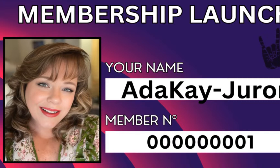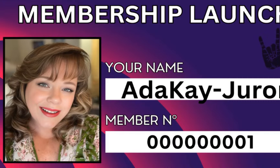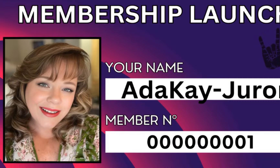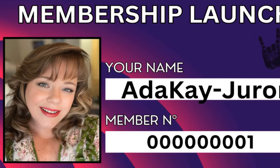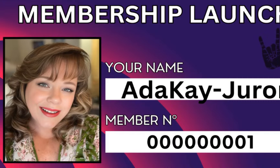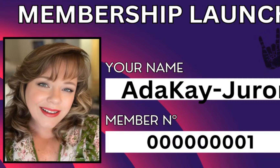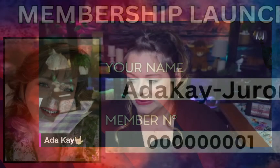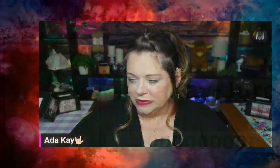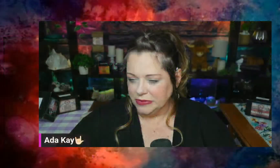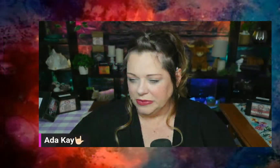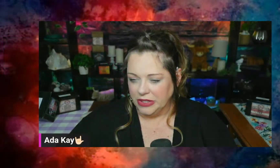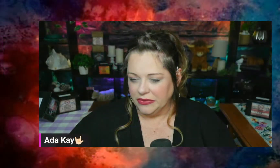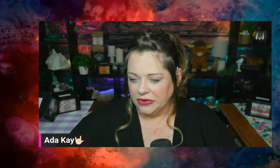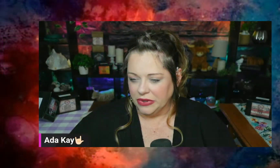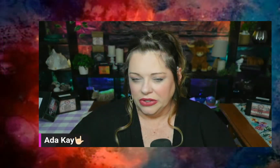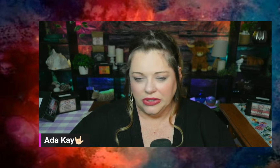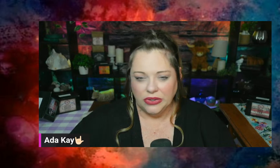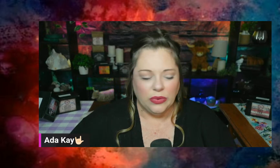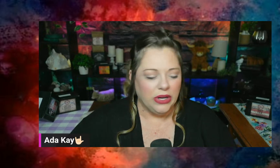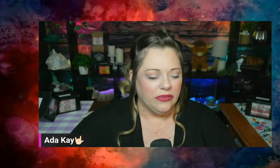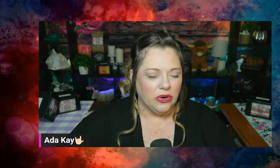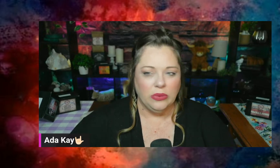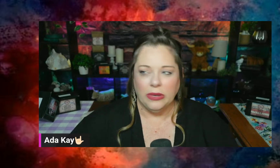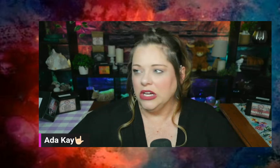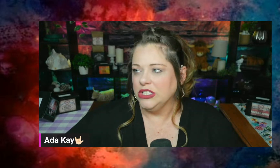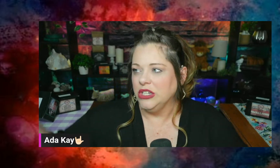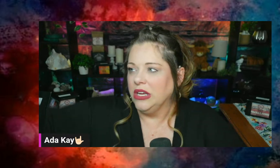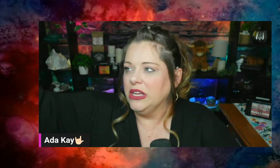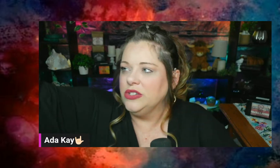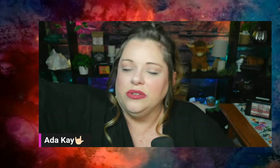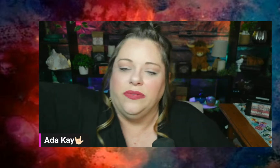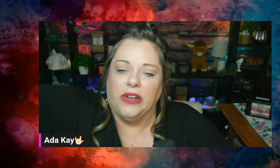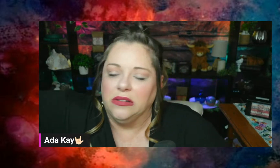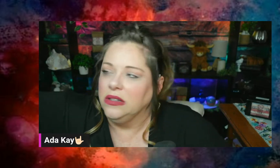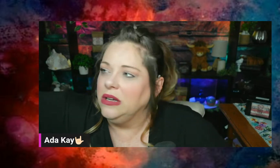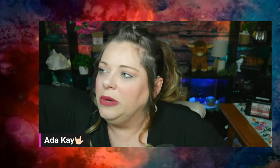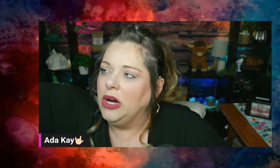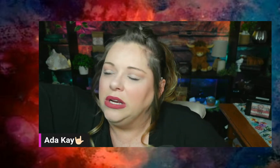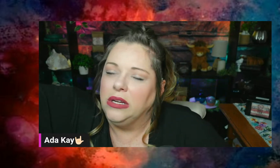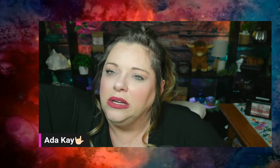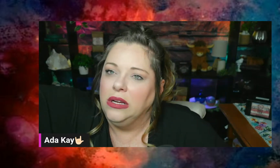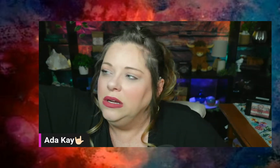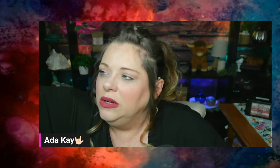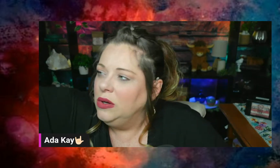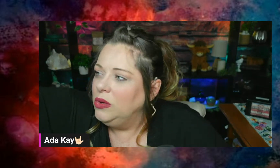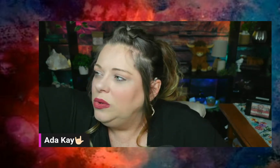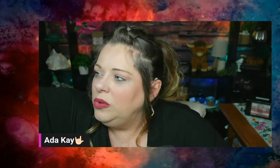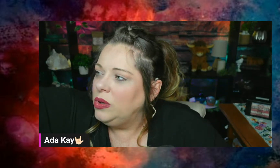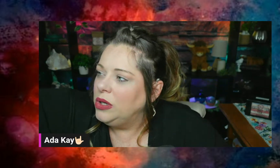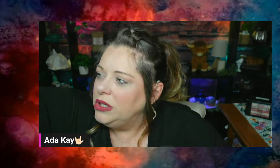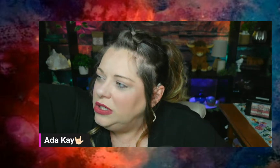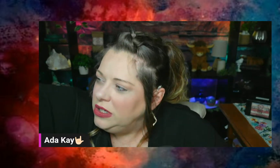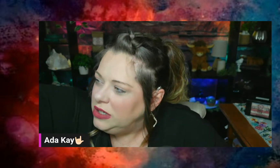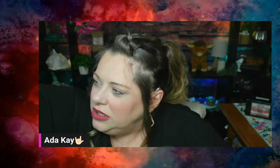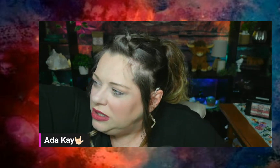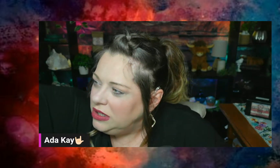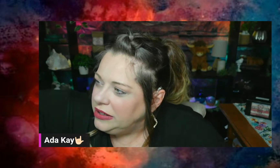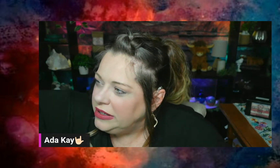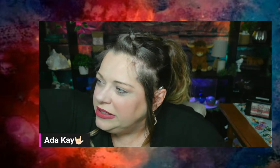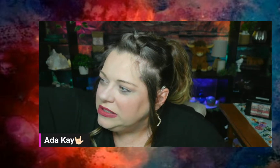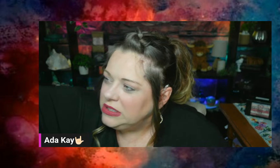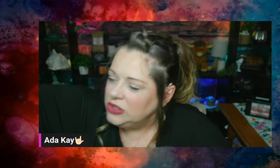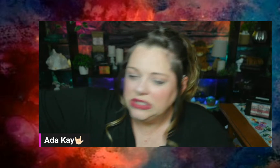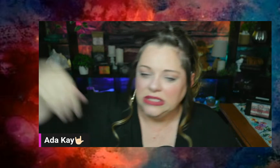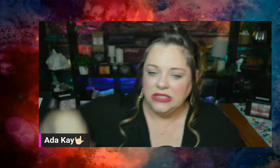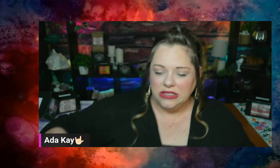via email, whatever. Oh my gosh, y'all, I got to turn the fan on. I'm hot. Whew.